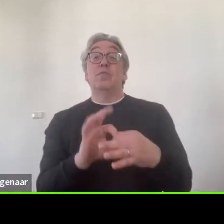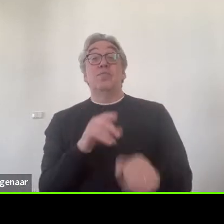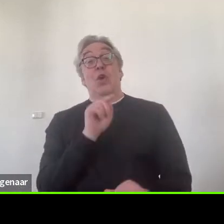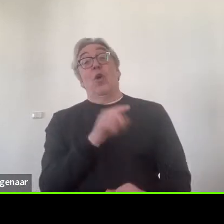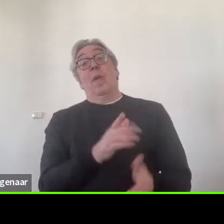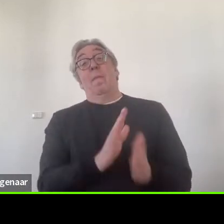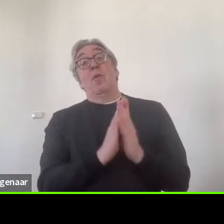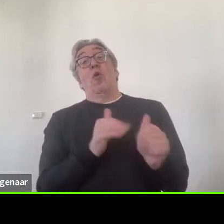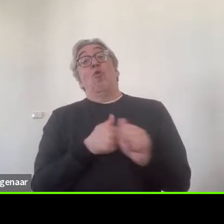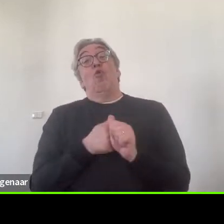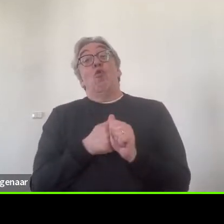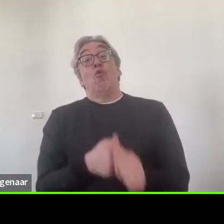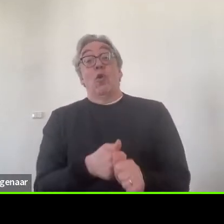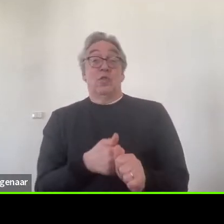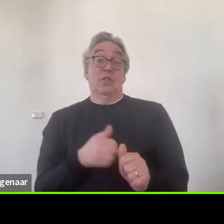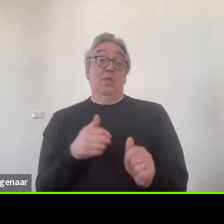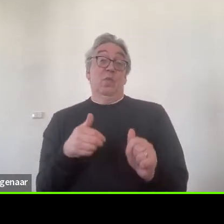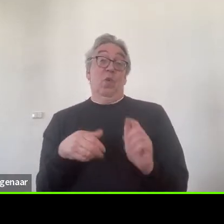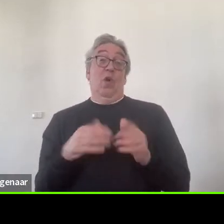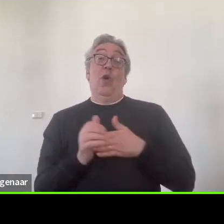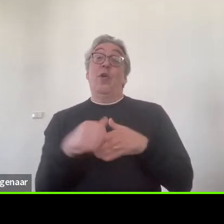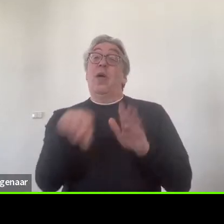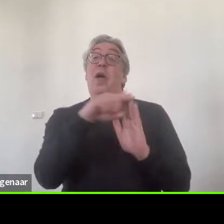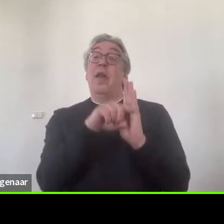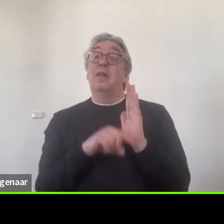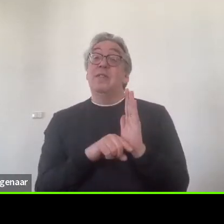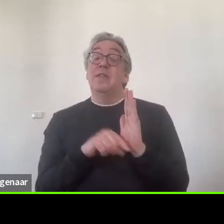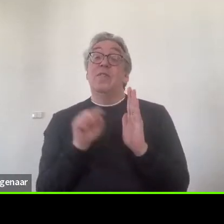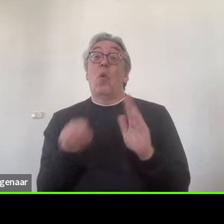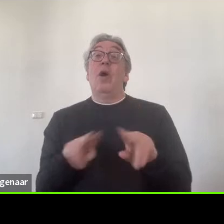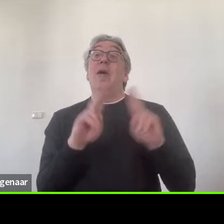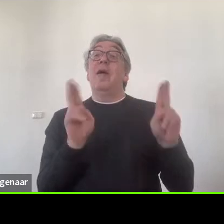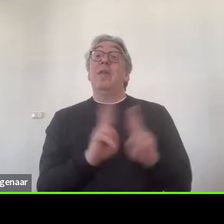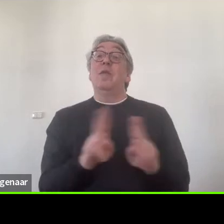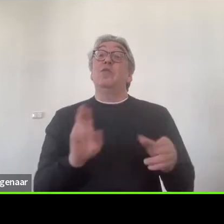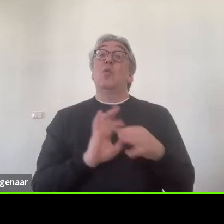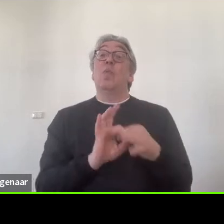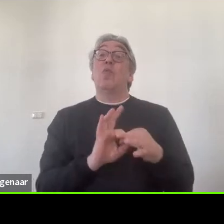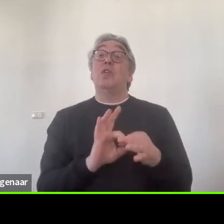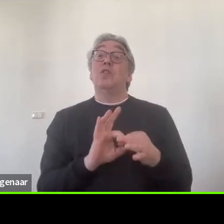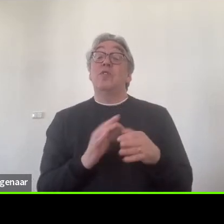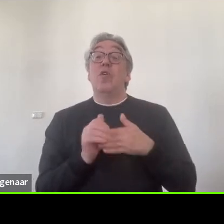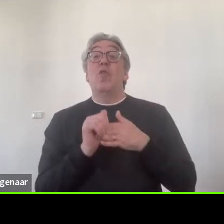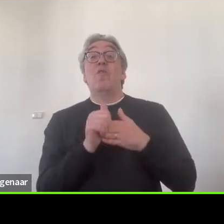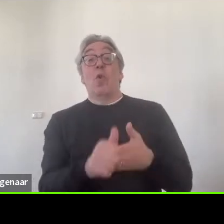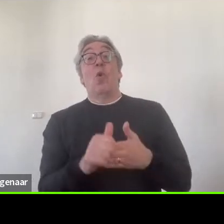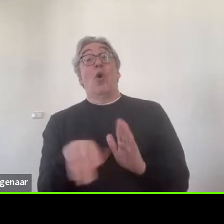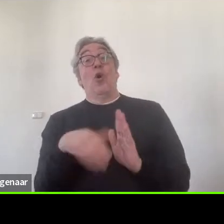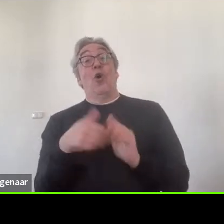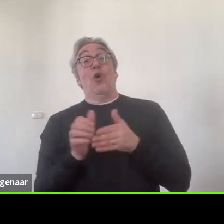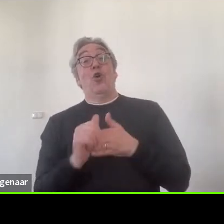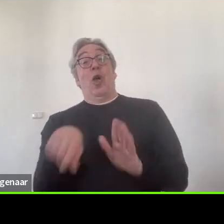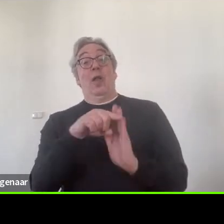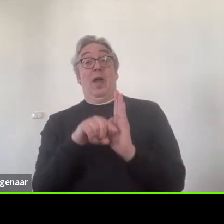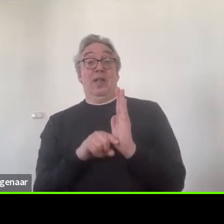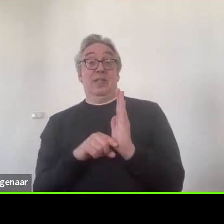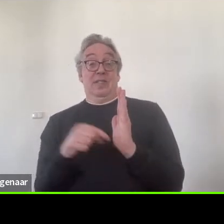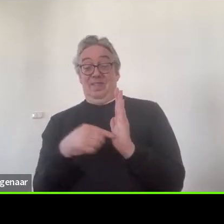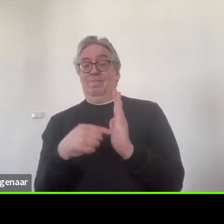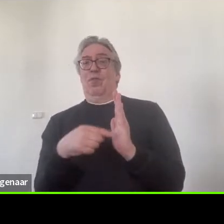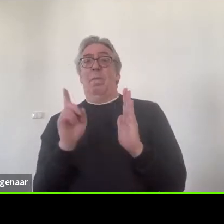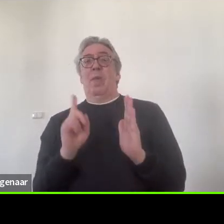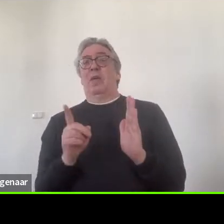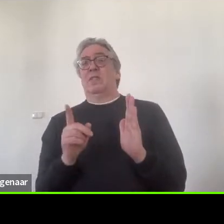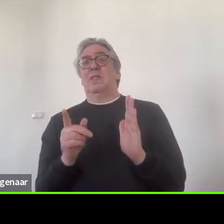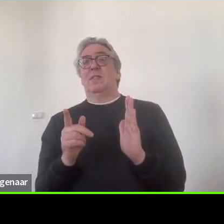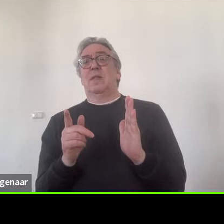its work on inclusion of persons with disabilities in international cooperation. The guidelines must be adequately resourced with